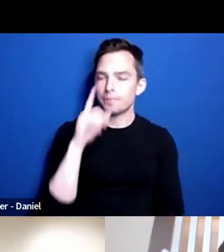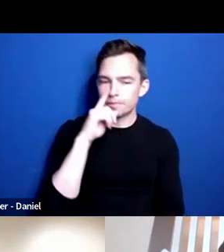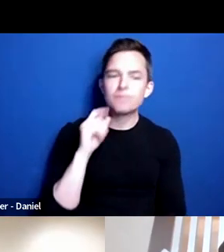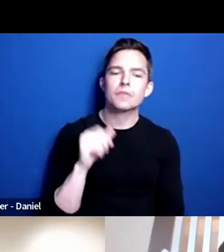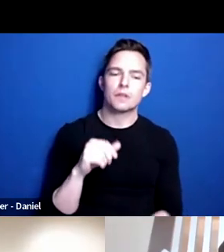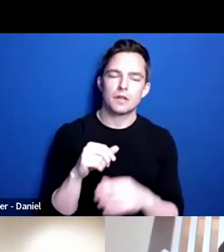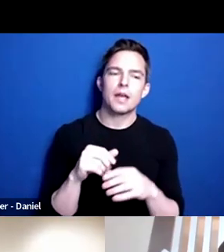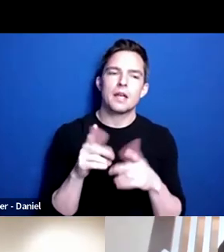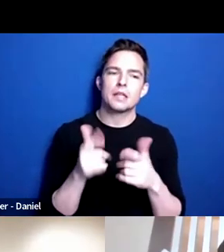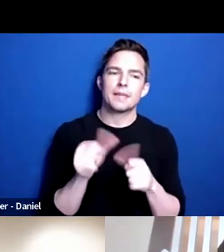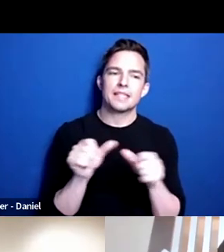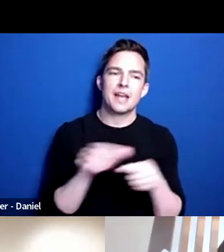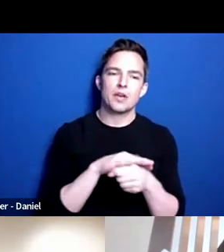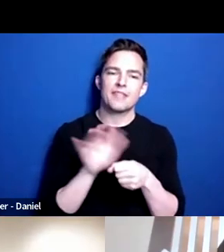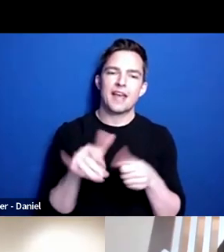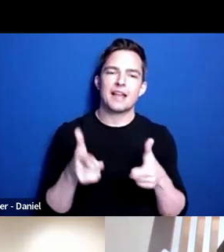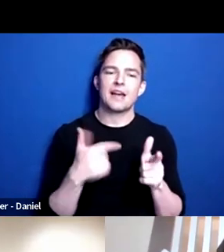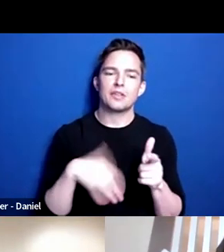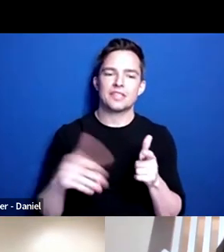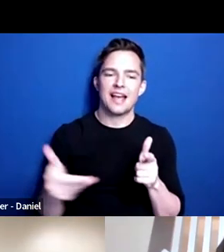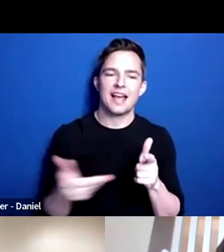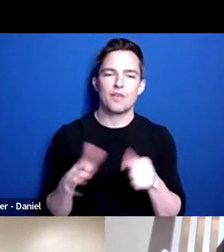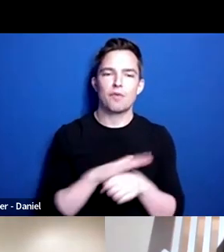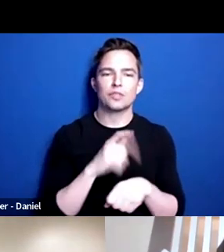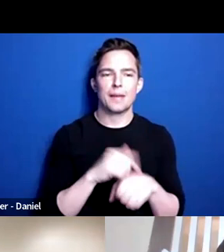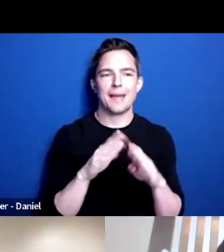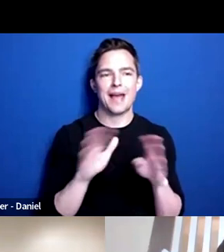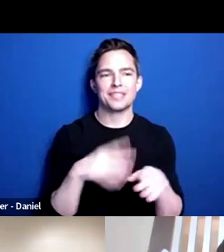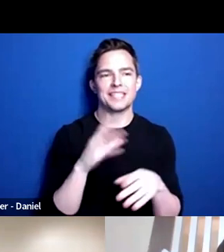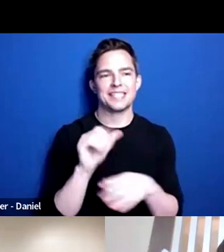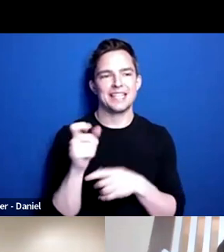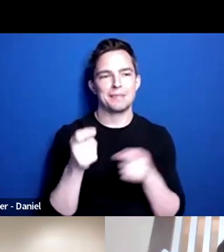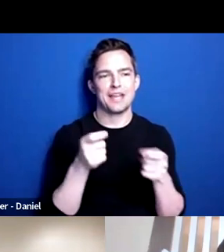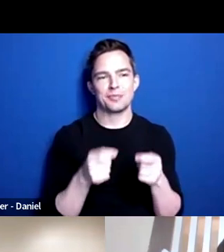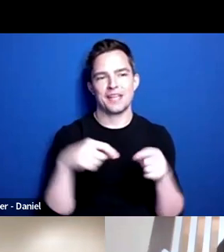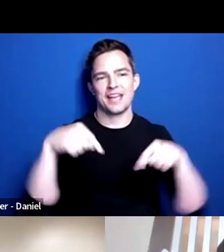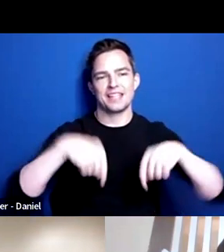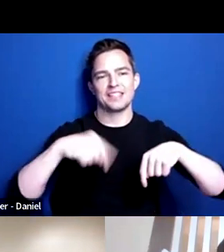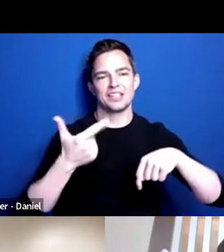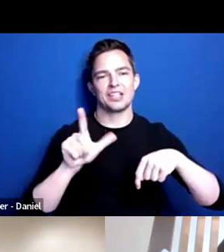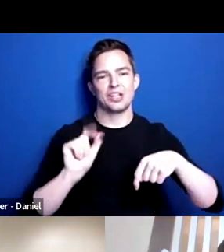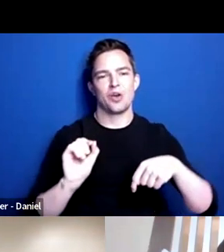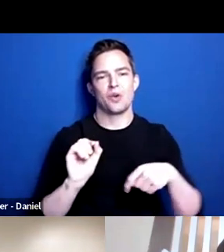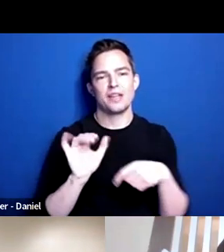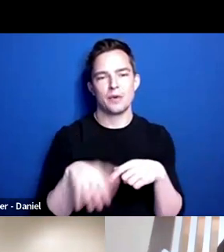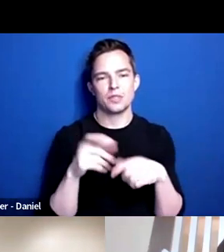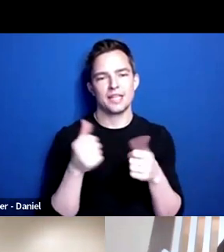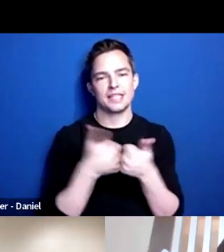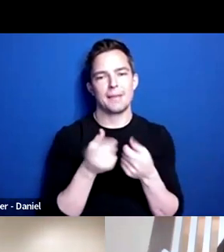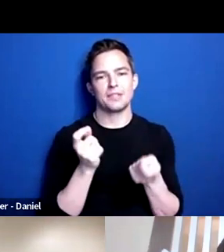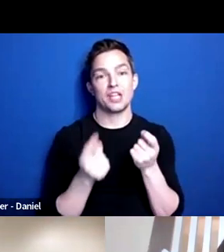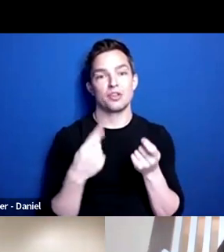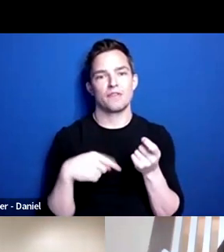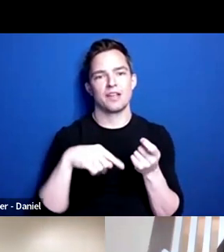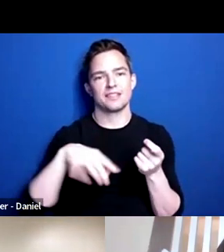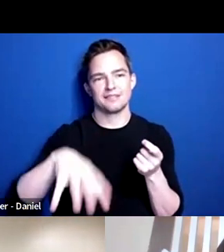area was it allowed us to hire a full-time housing case manager at GLOW, which was really a game changer for us. So prior to